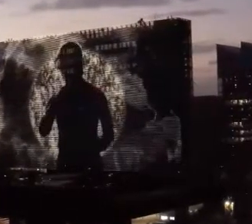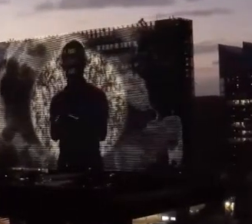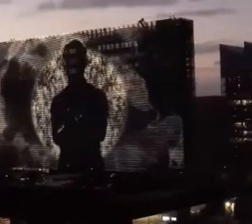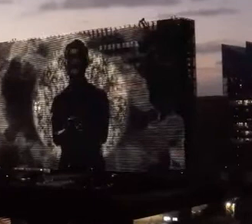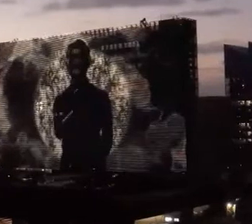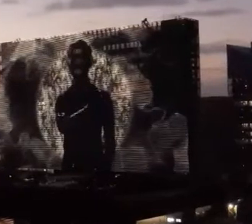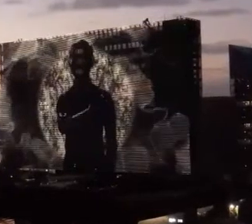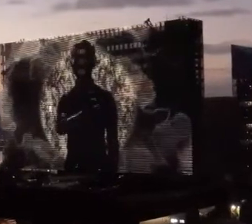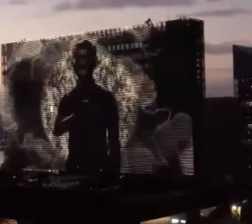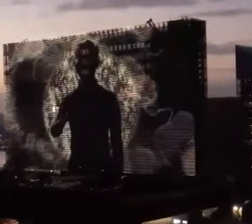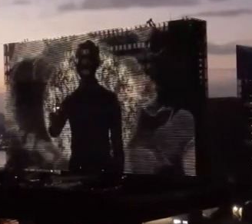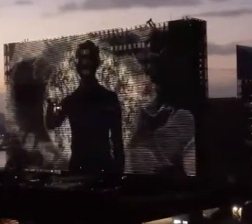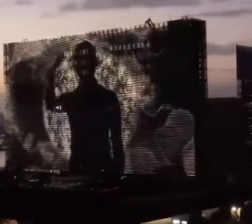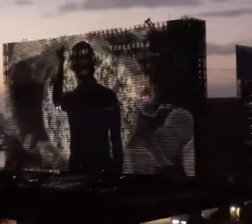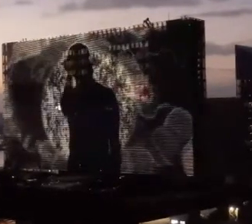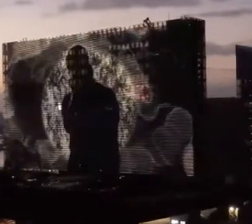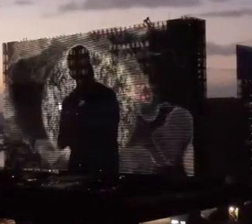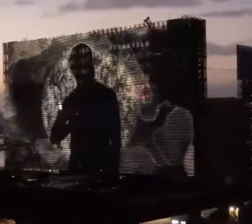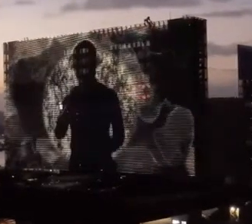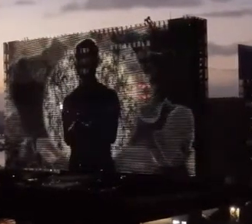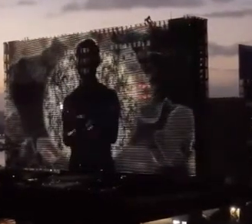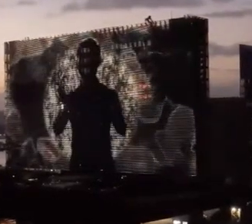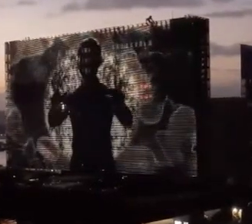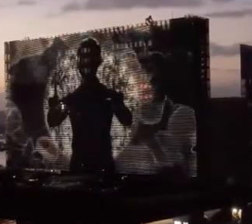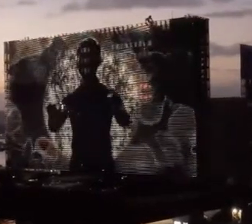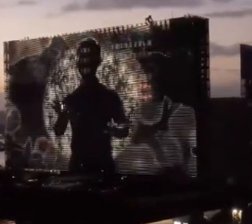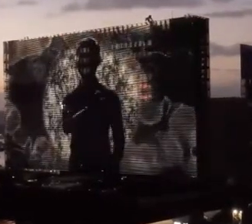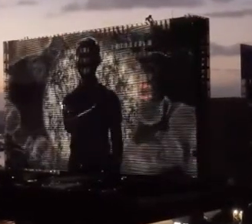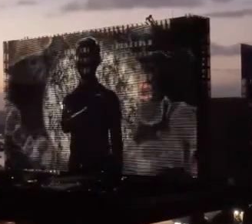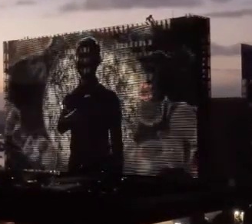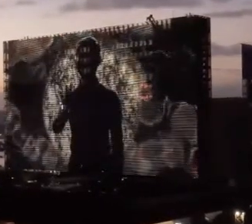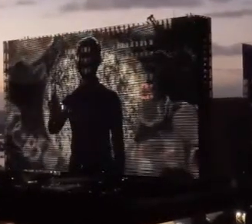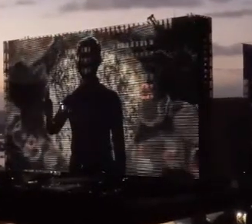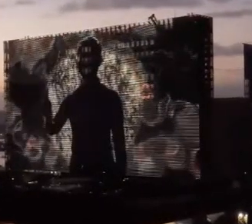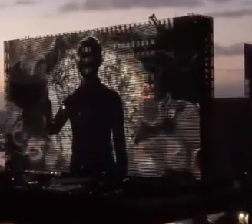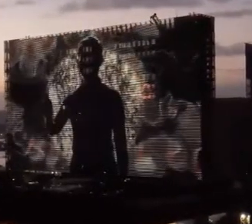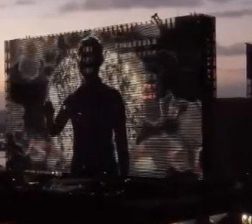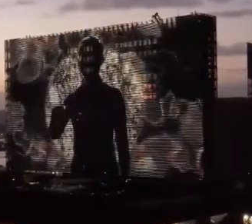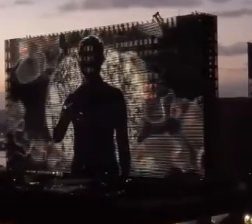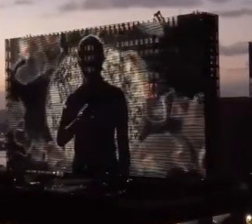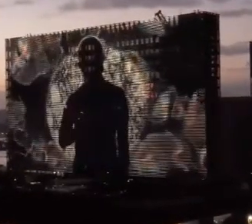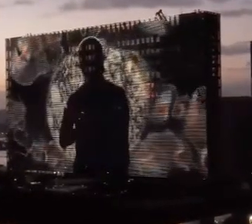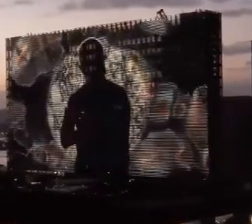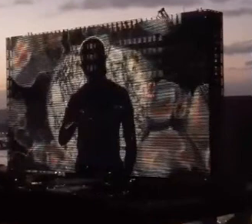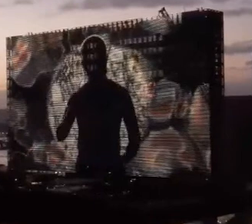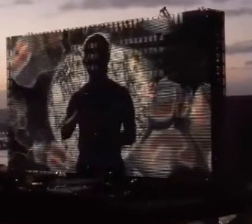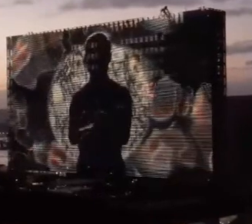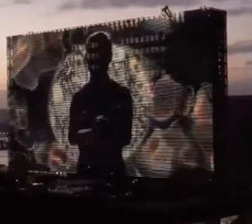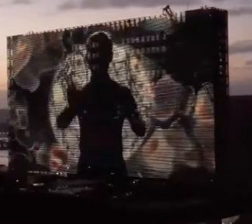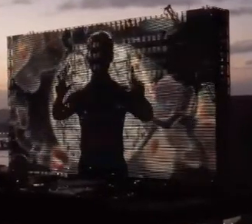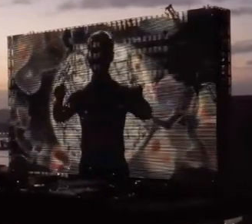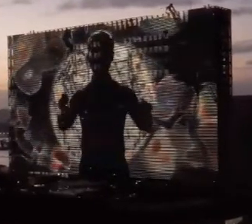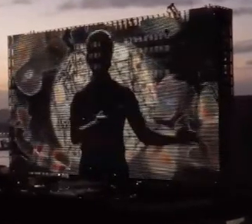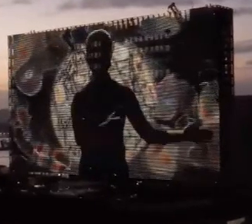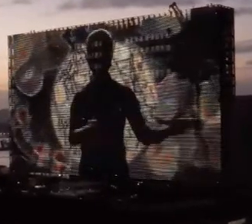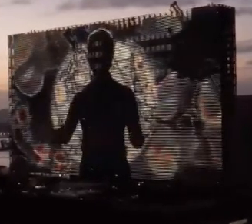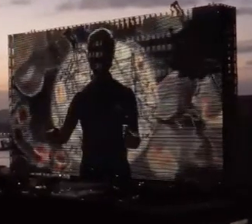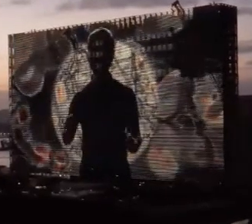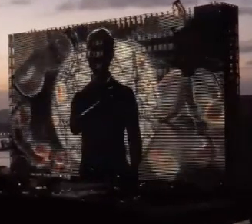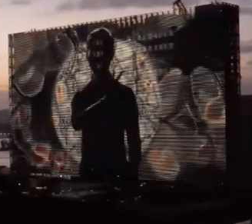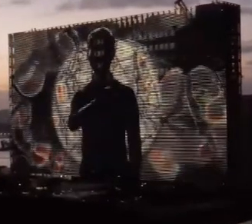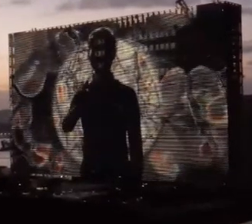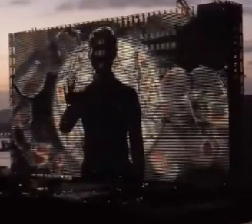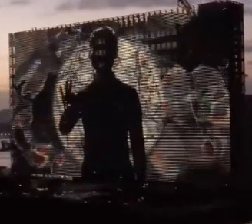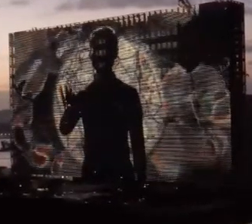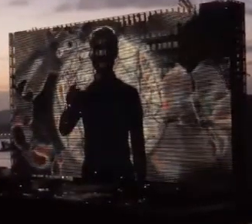screen. And it's a work called The Shape of Light by the senior Hong Kong artist Ellen Pao. And